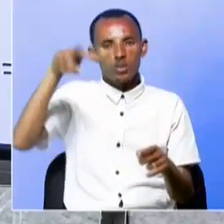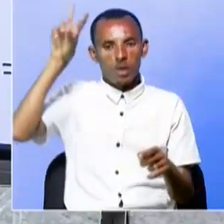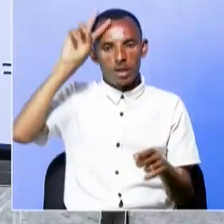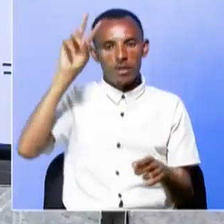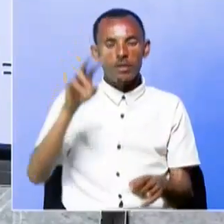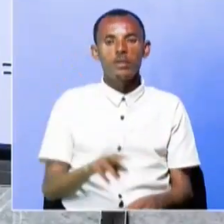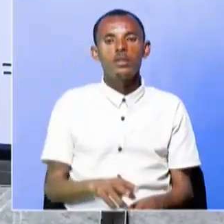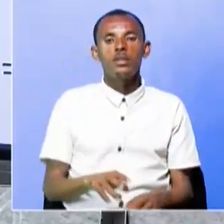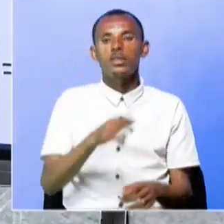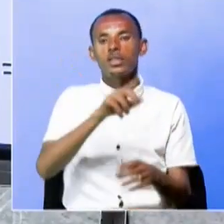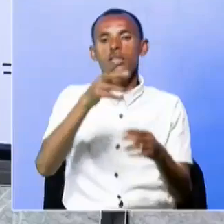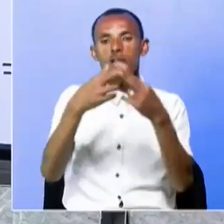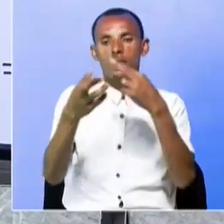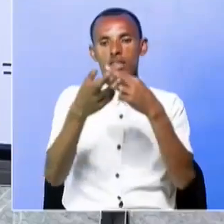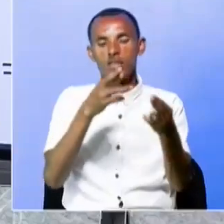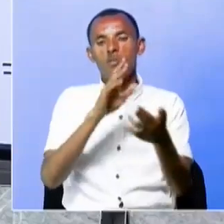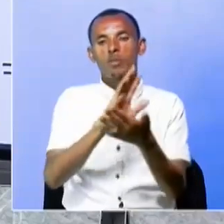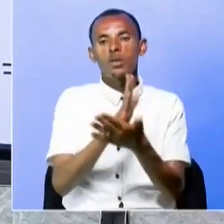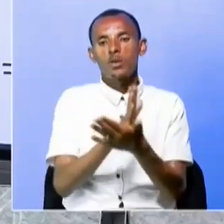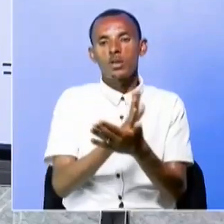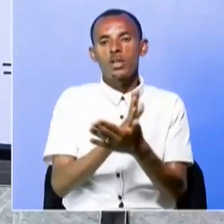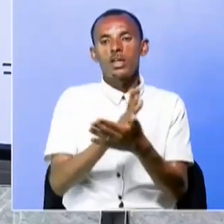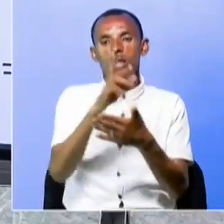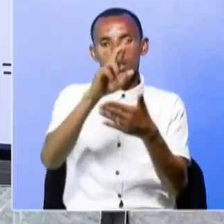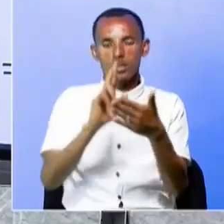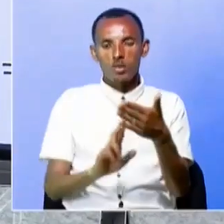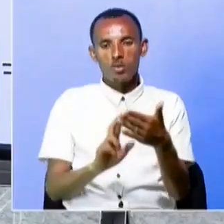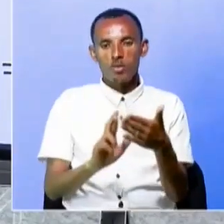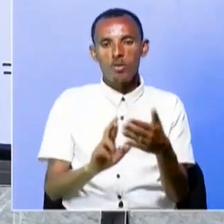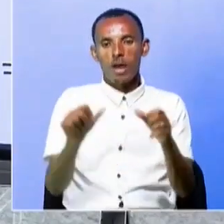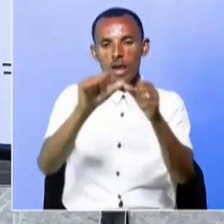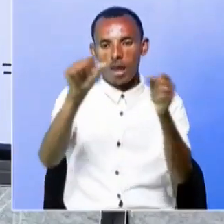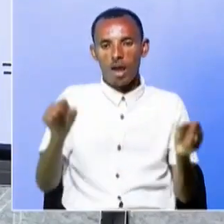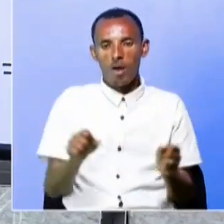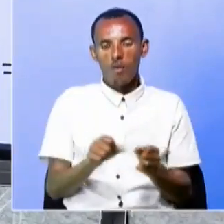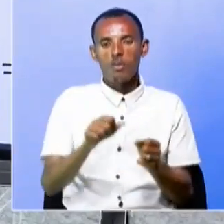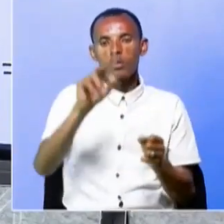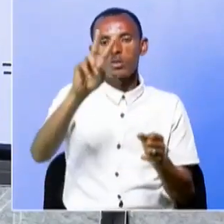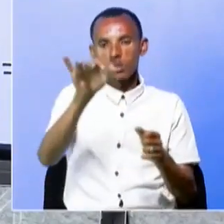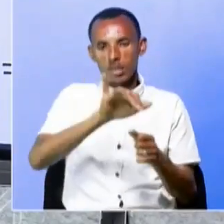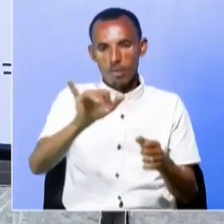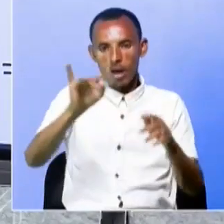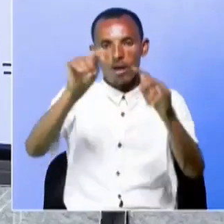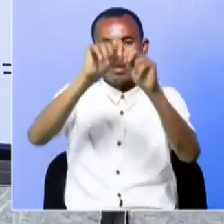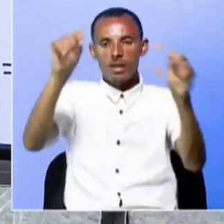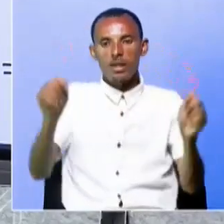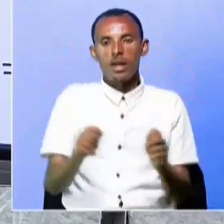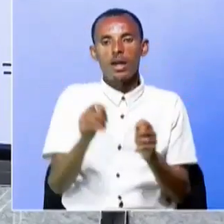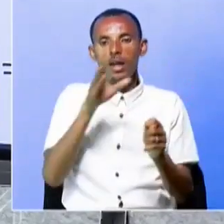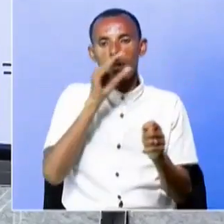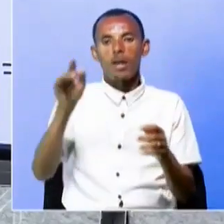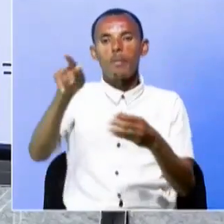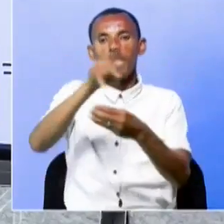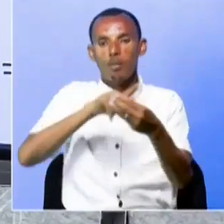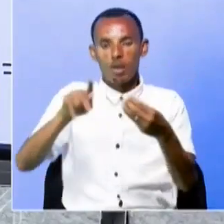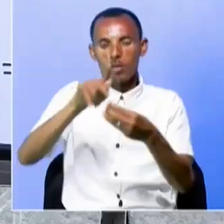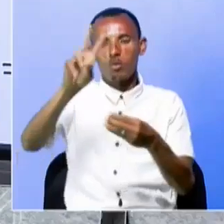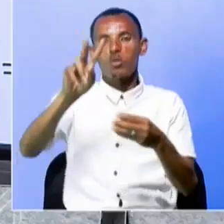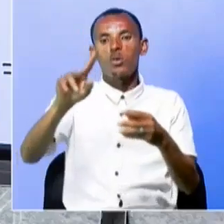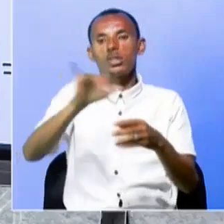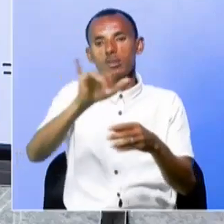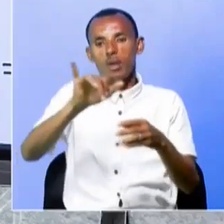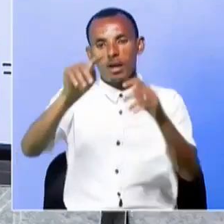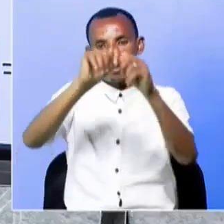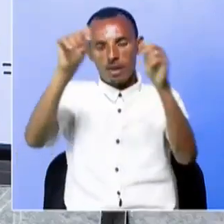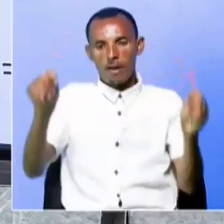So there is a relationship between the ratio of the area of two similar triangles and the perimeter of two similar